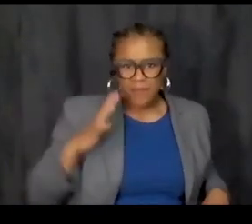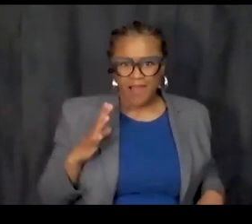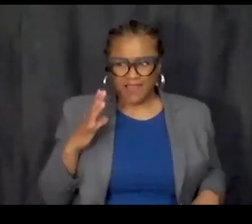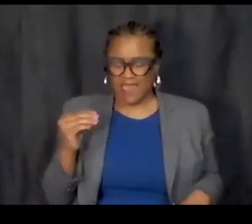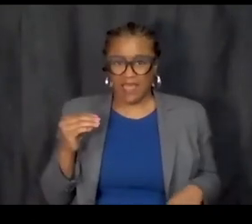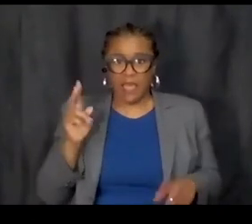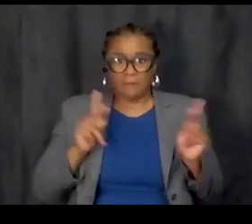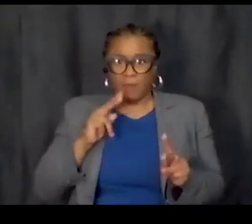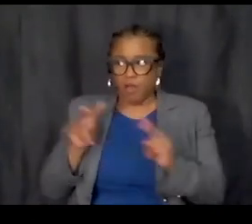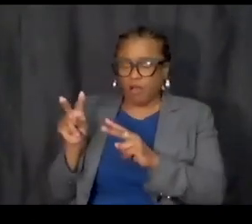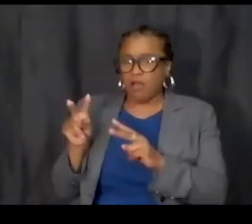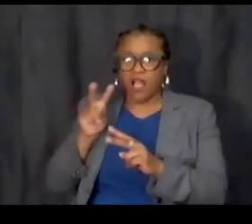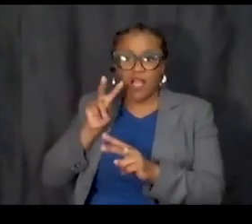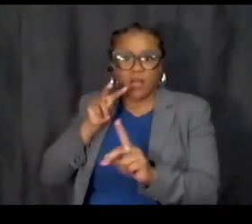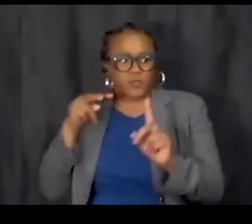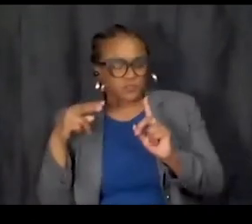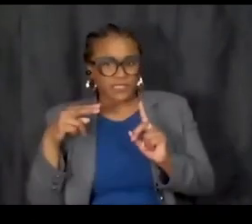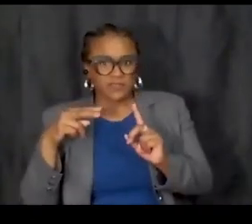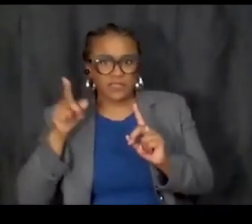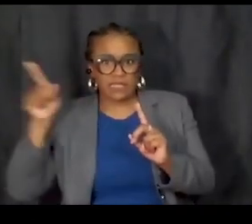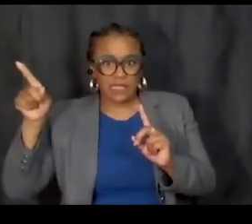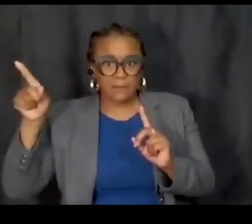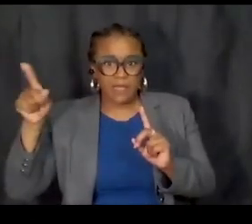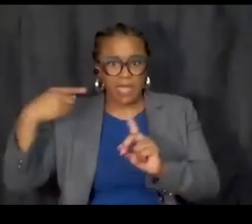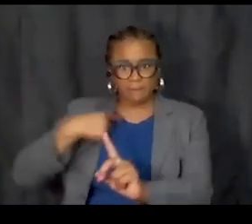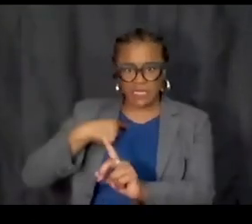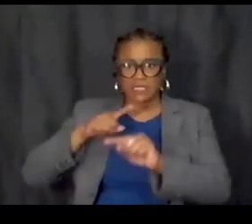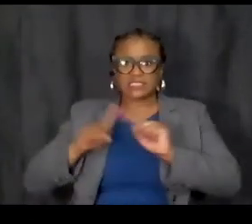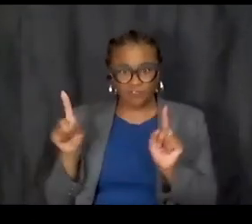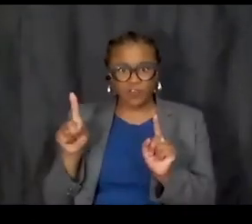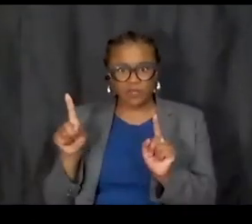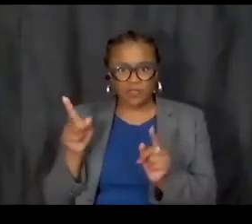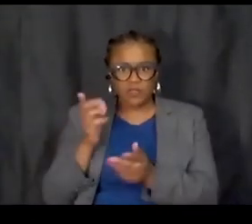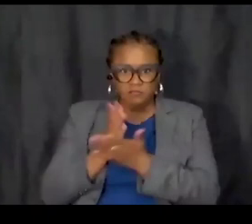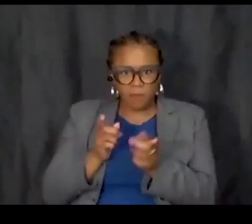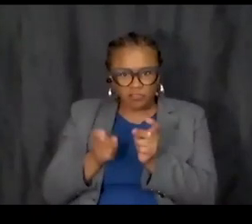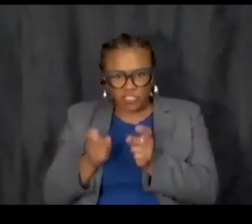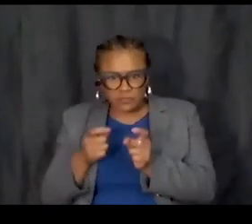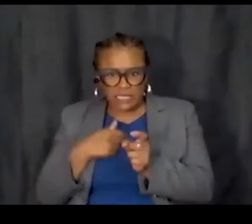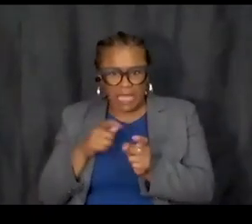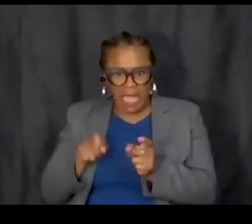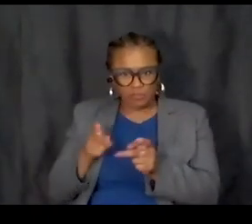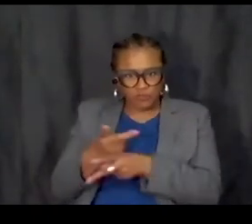very different when they look at me as his son. So there was a lot of kind of adjustments that I had to do where, you know,